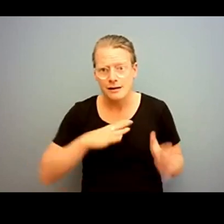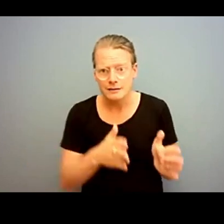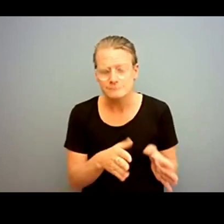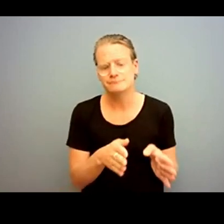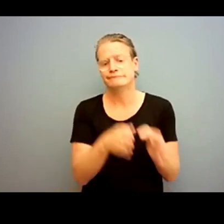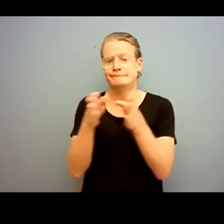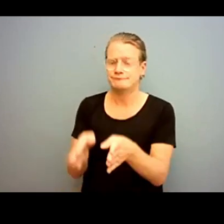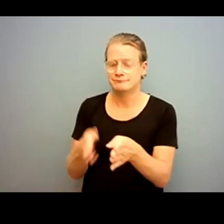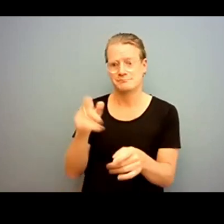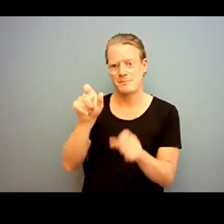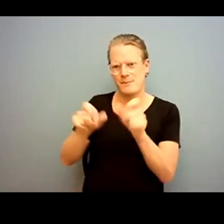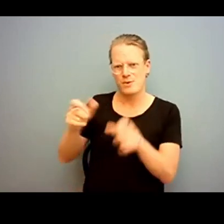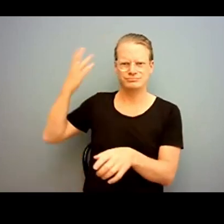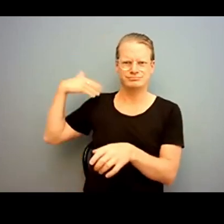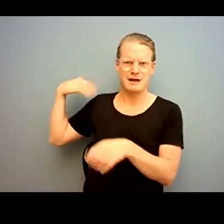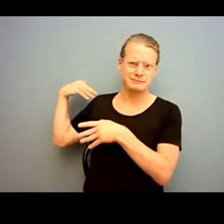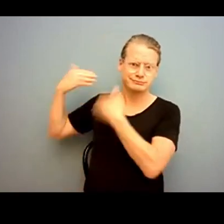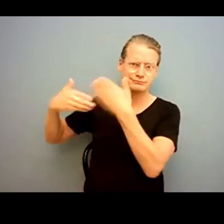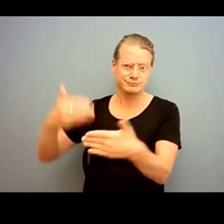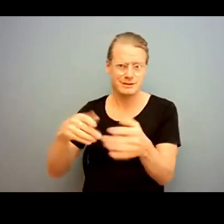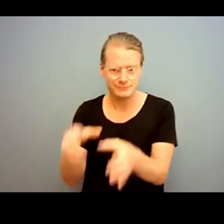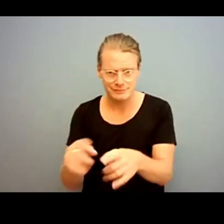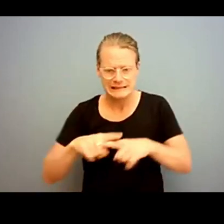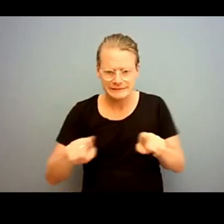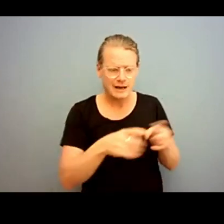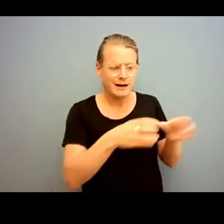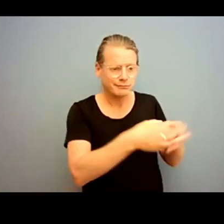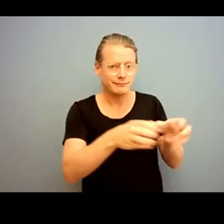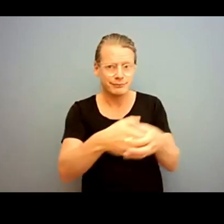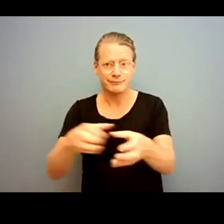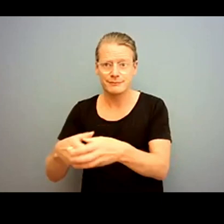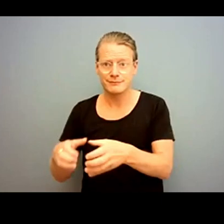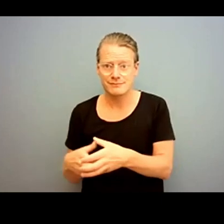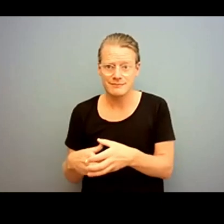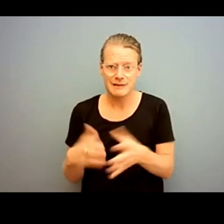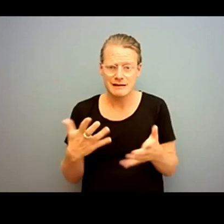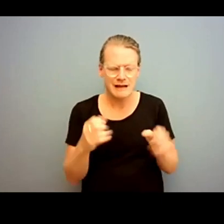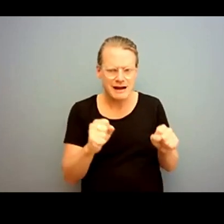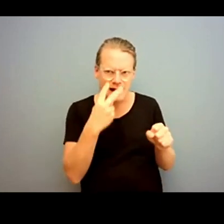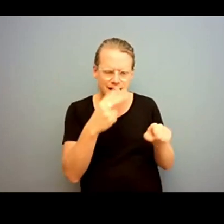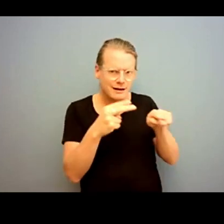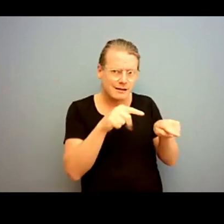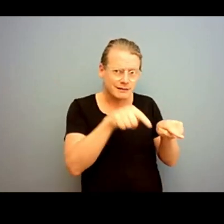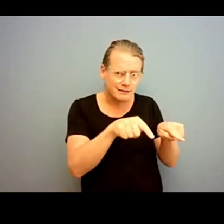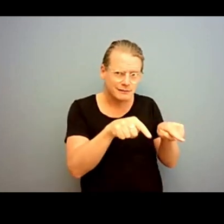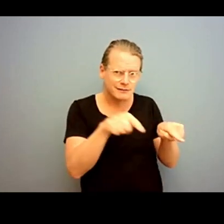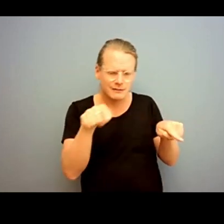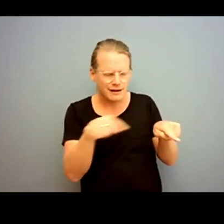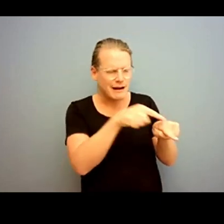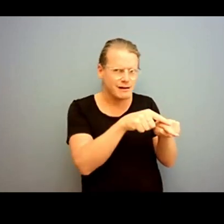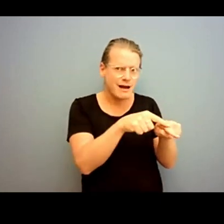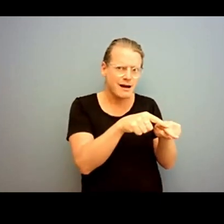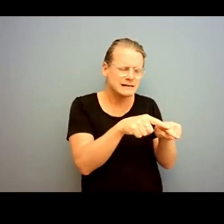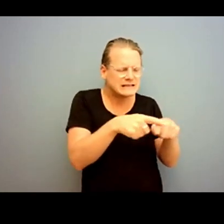demonstrably unequal relative to how others were treated. And a clear legal or compensatory